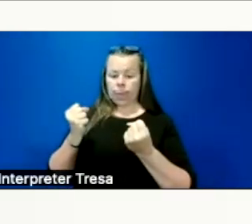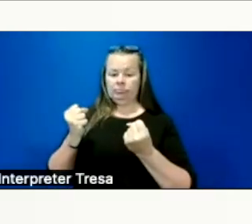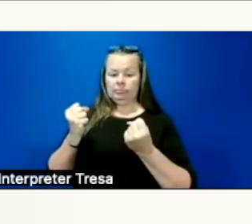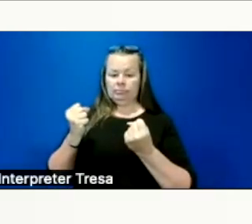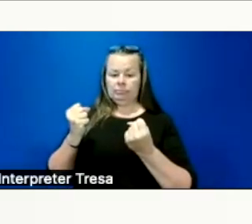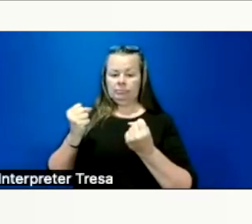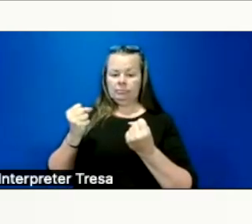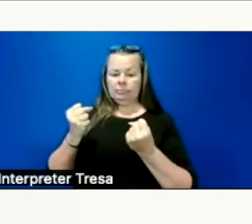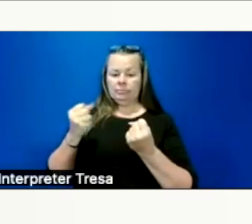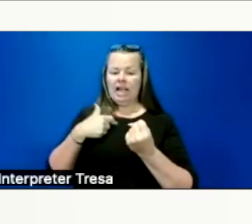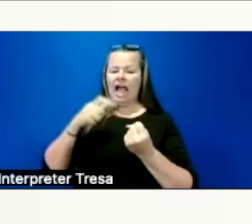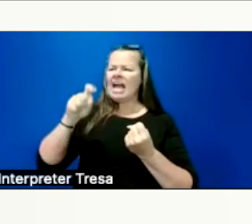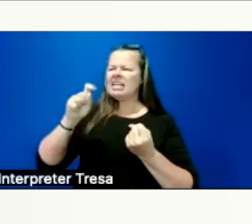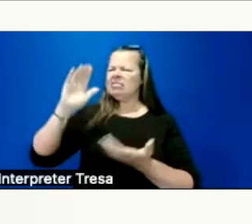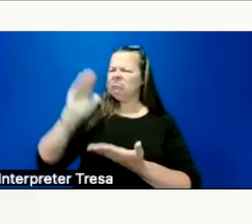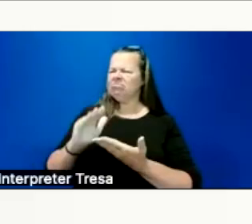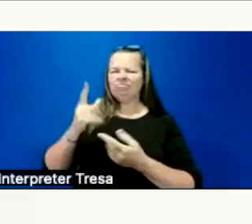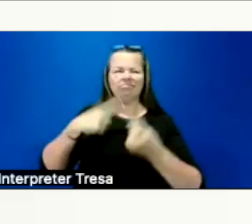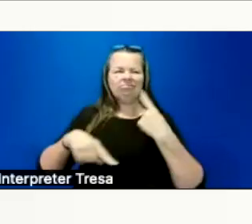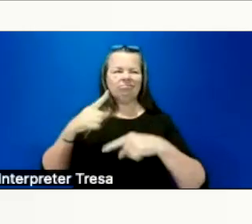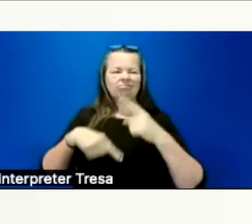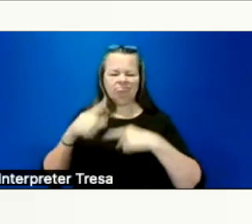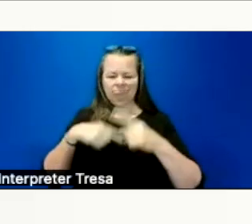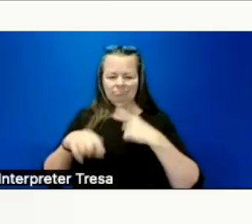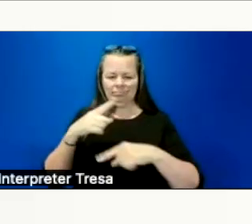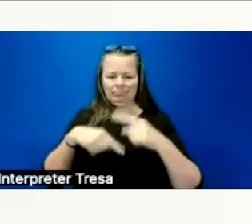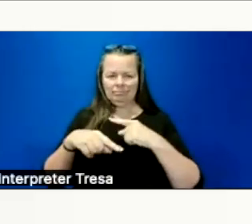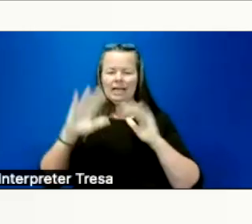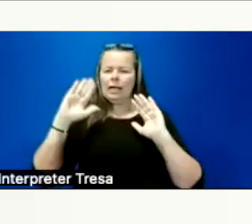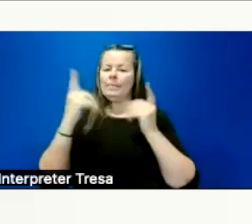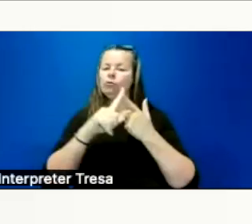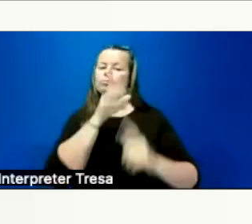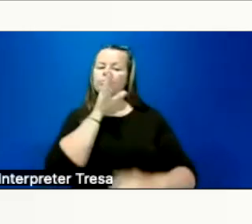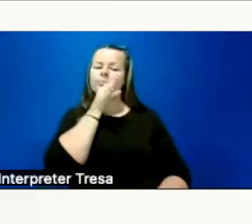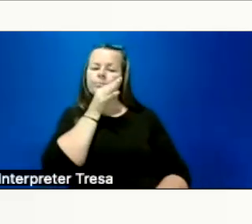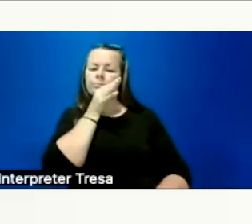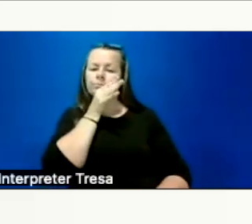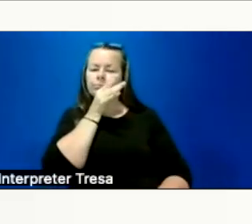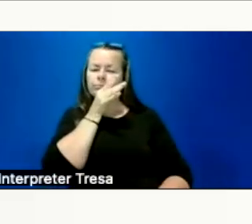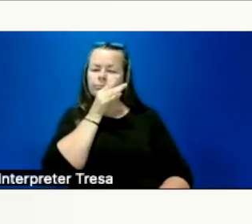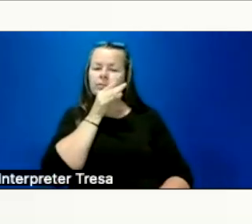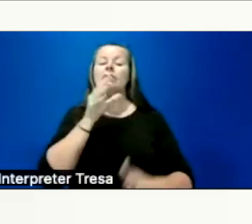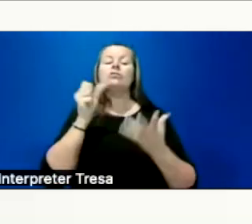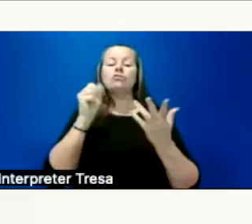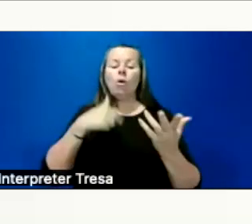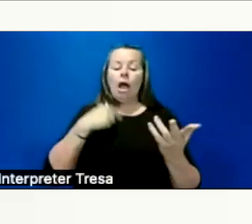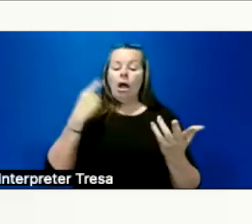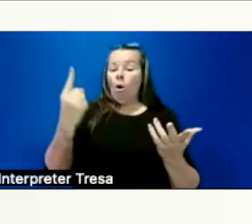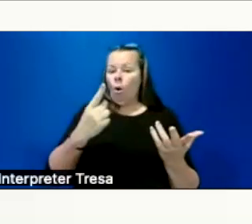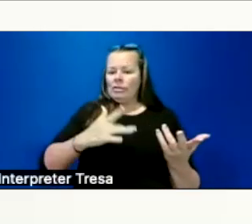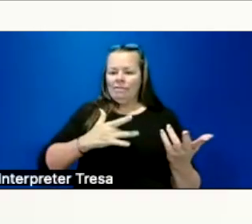signs, as I thought I would need like with spoken languages. So I had always the feeling that the more